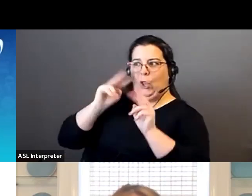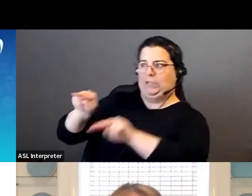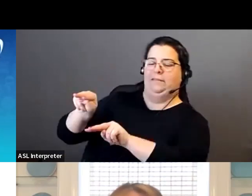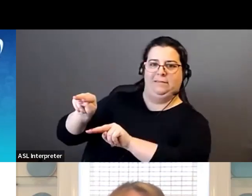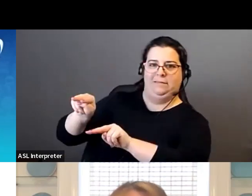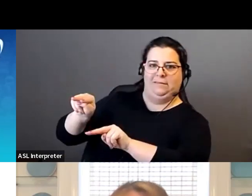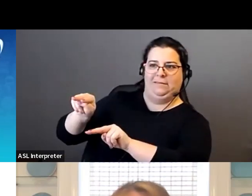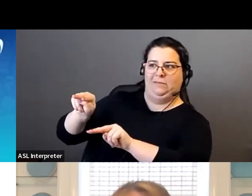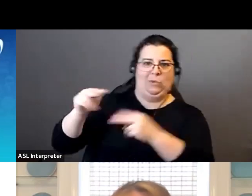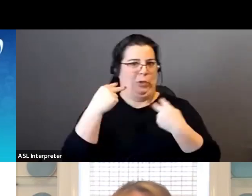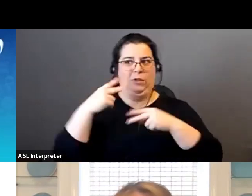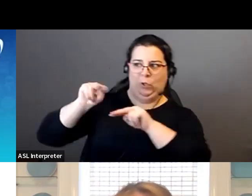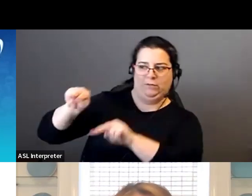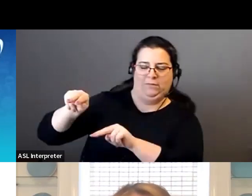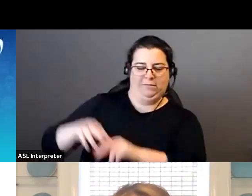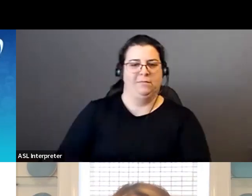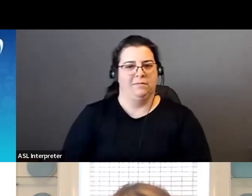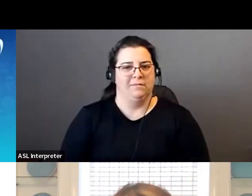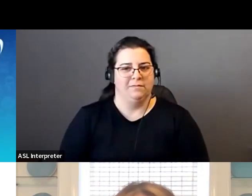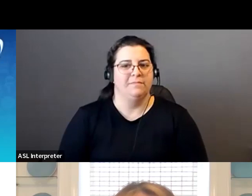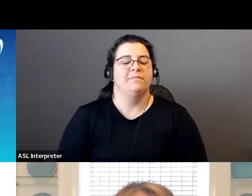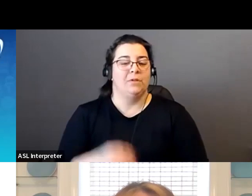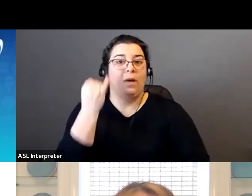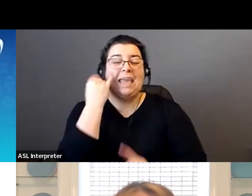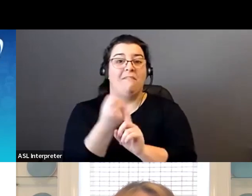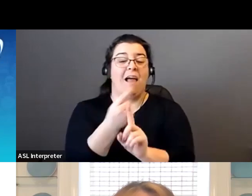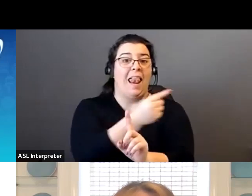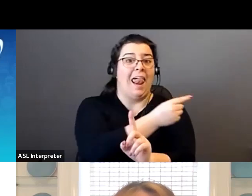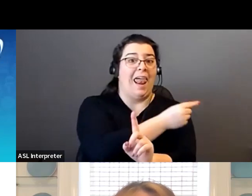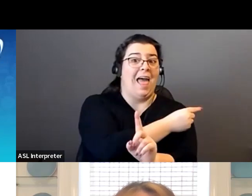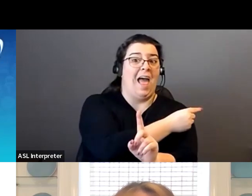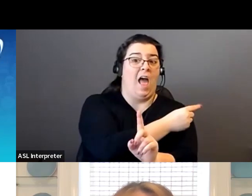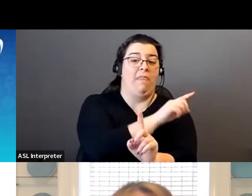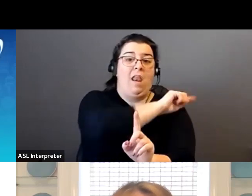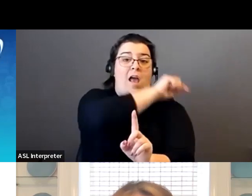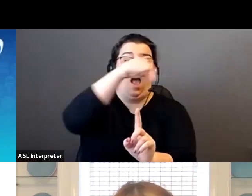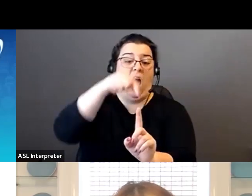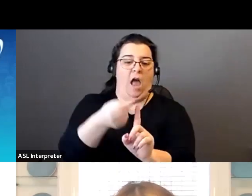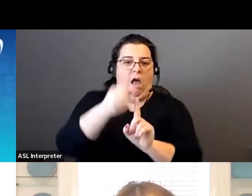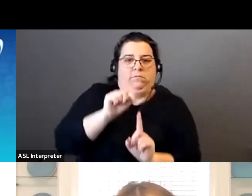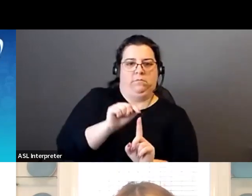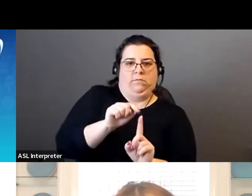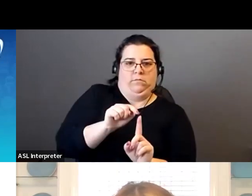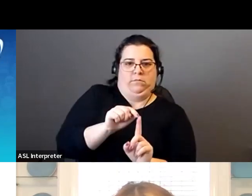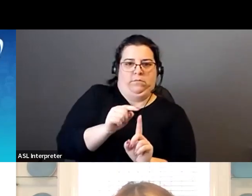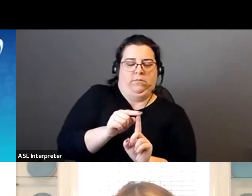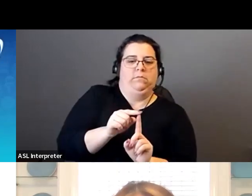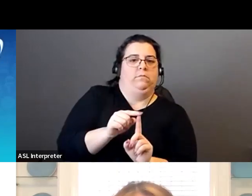to where we left off. And what if they say something that isn't really in line with your